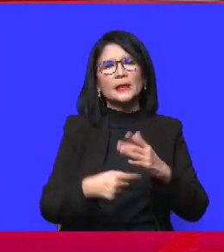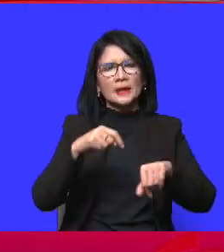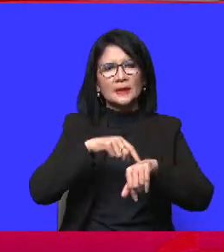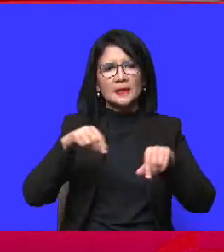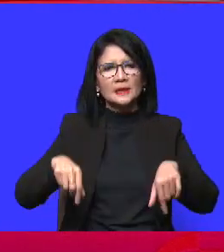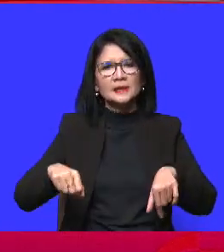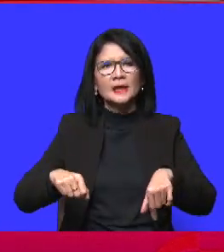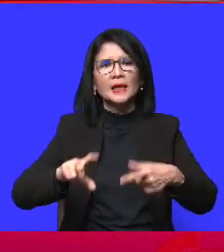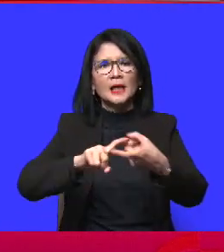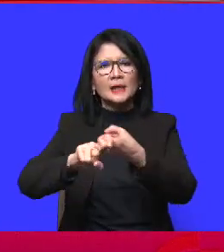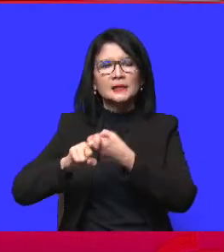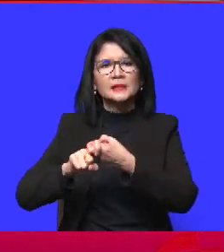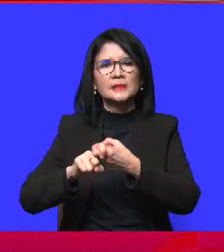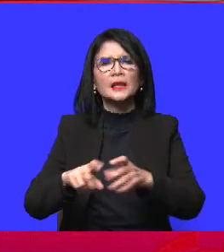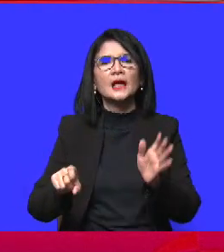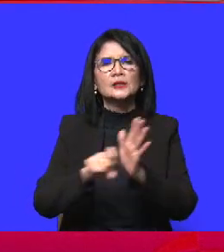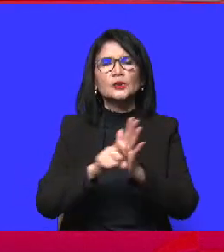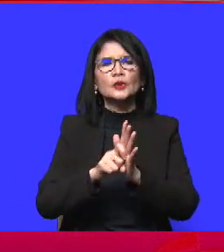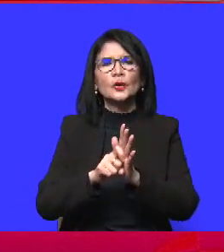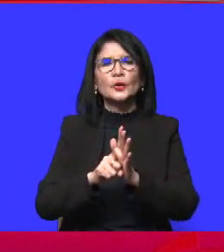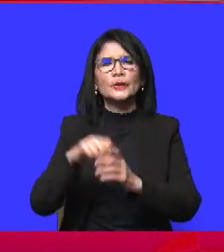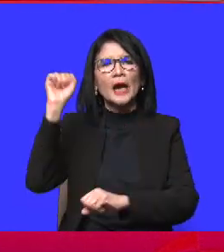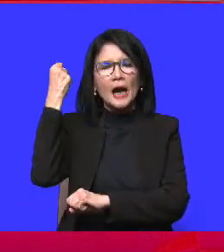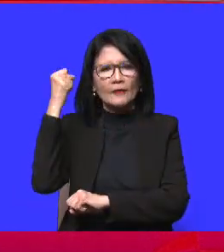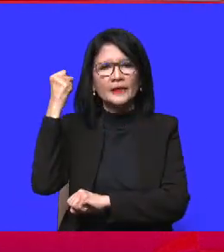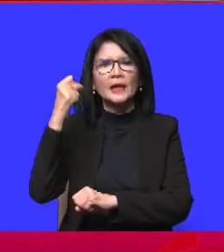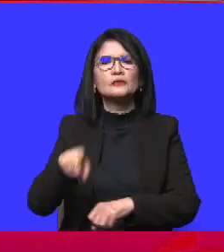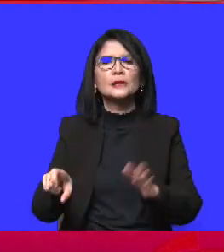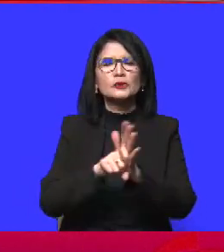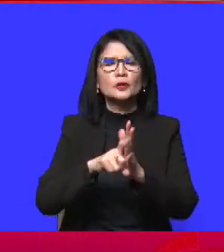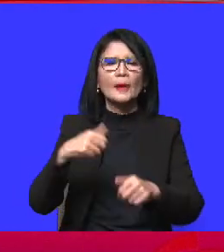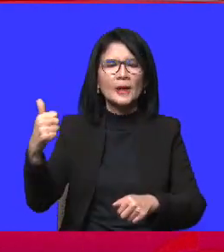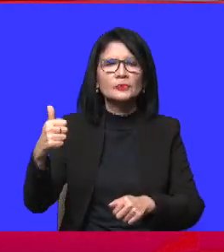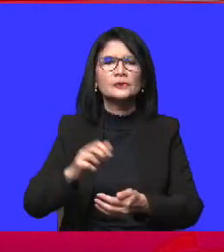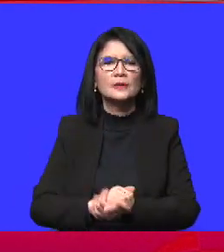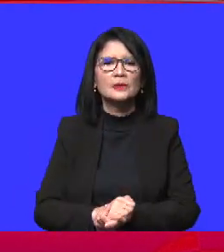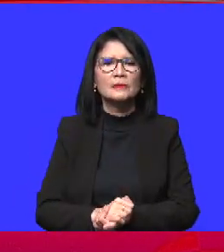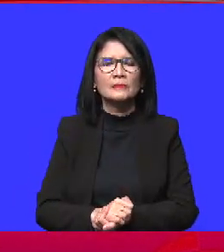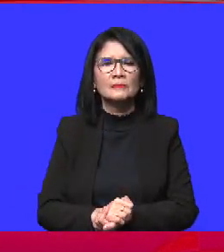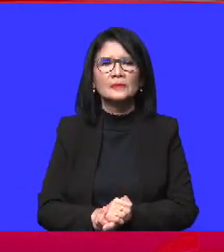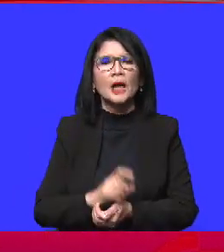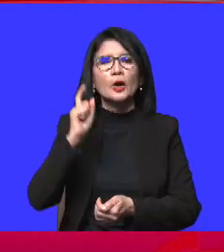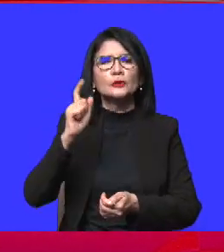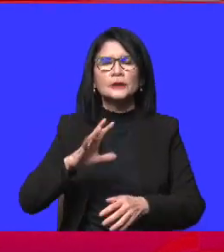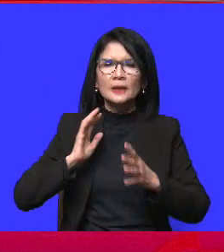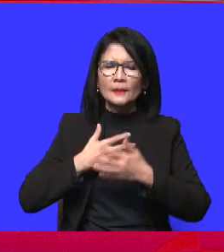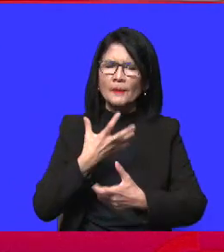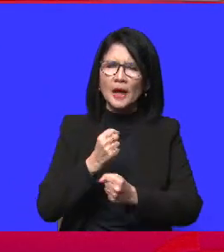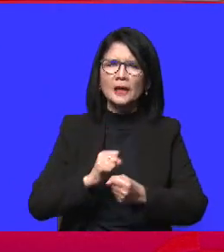Transition Partnership with South Africa, for instance, is a great example. We are ready for more partnerships like